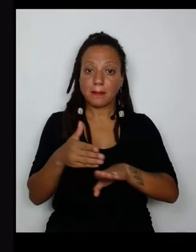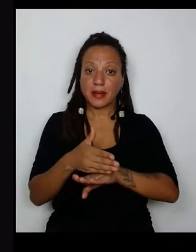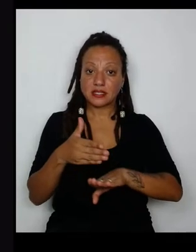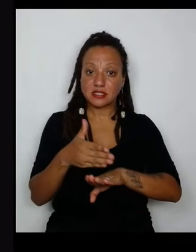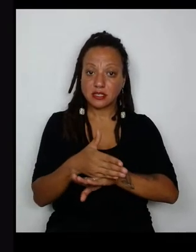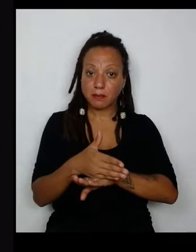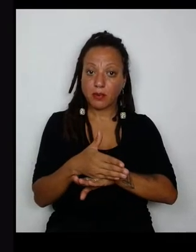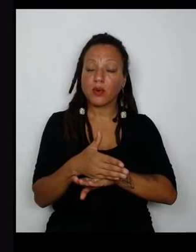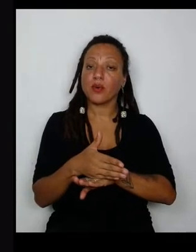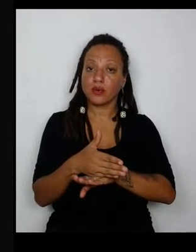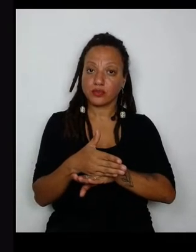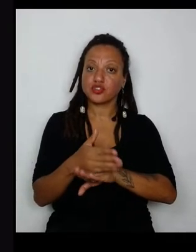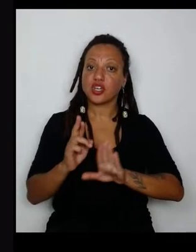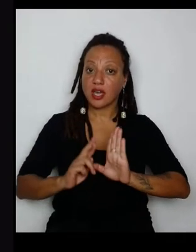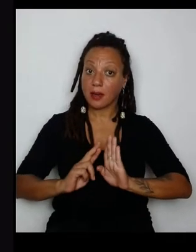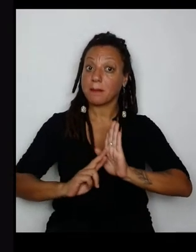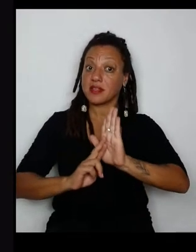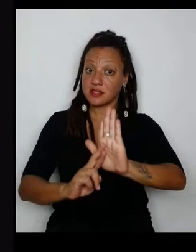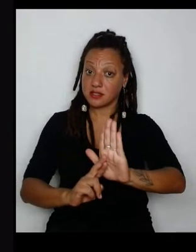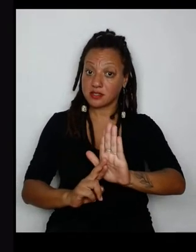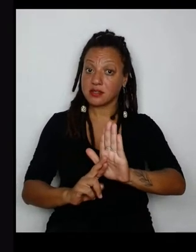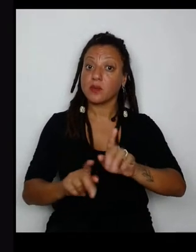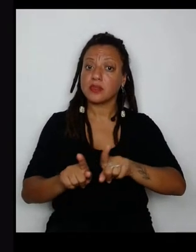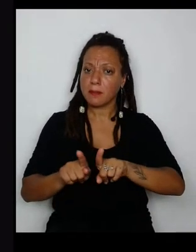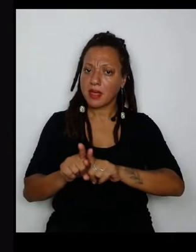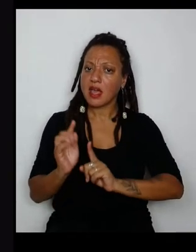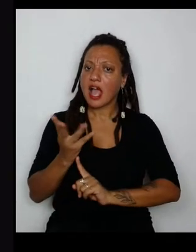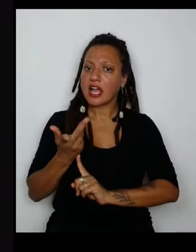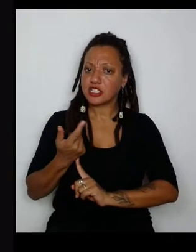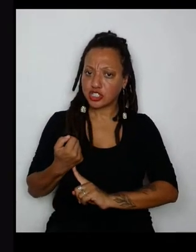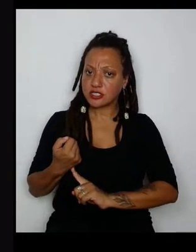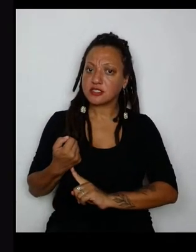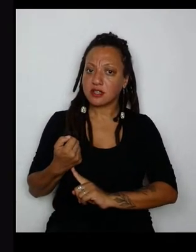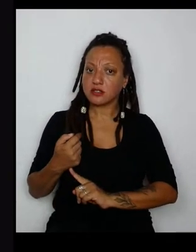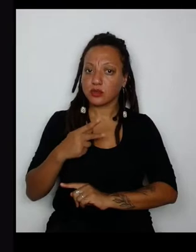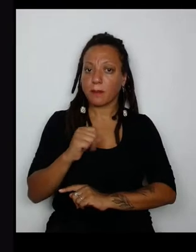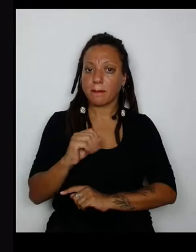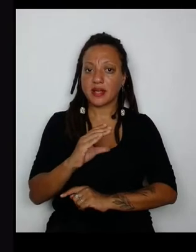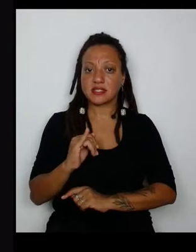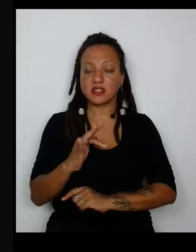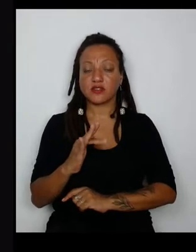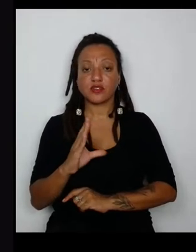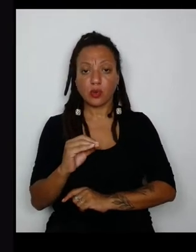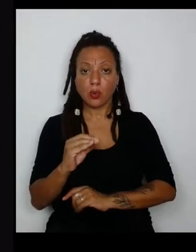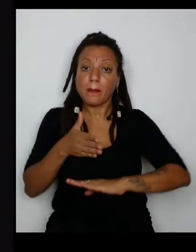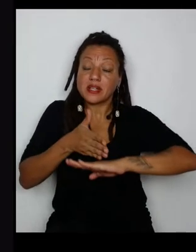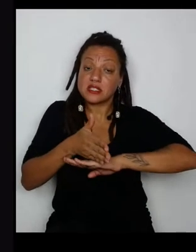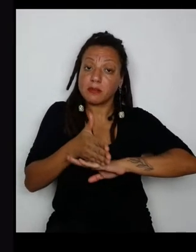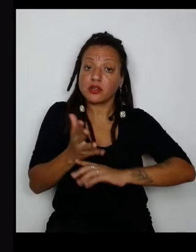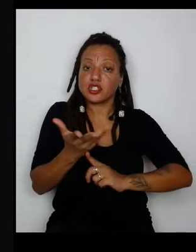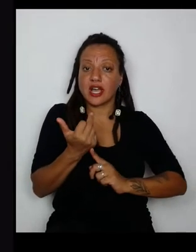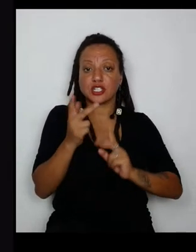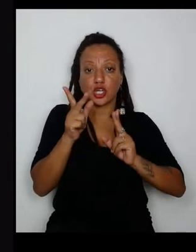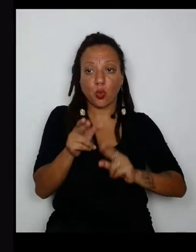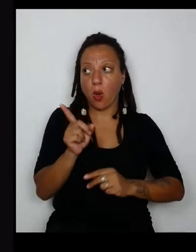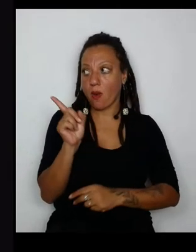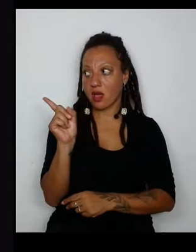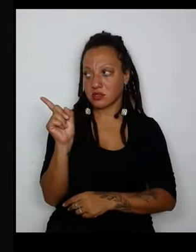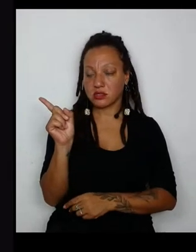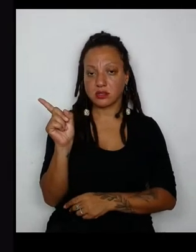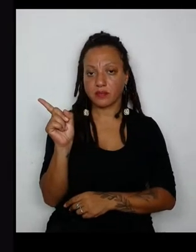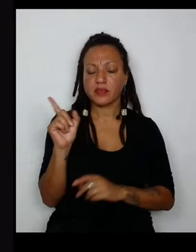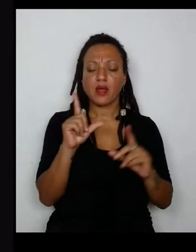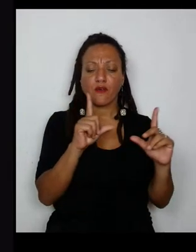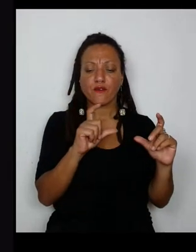indigenous engagements her photographic series dee and dallas do gogan features the artist sisters and friends face